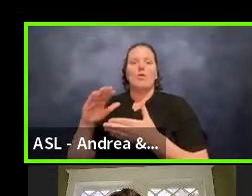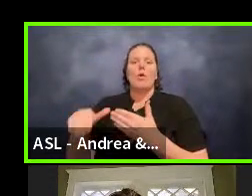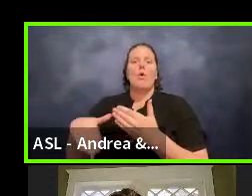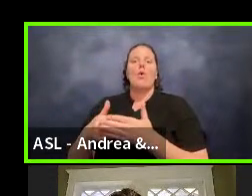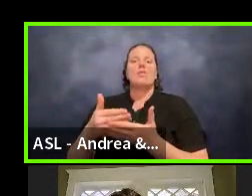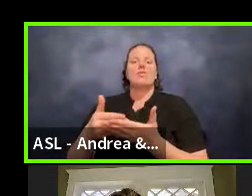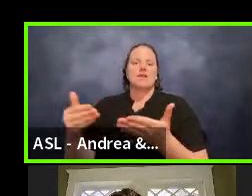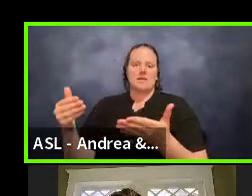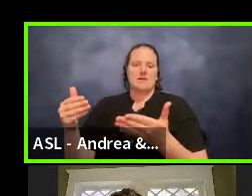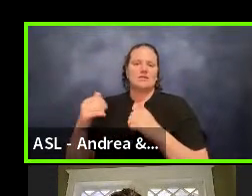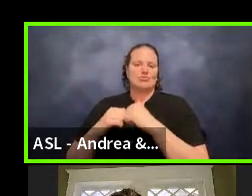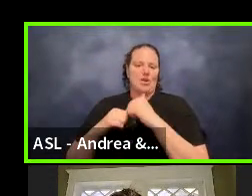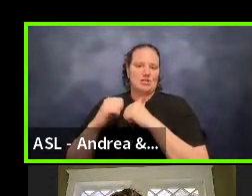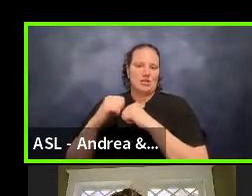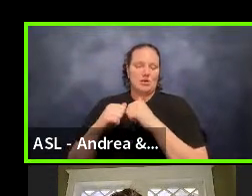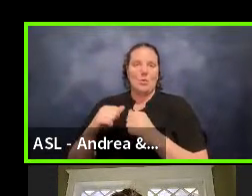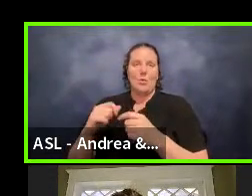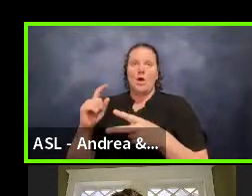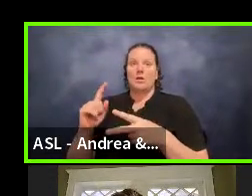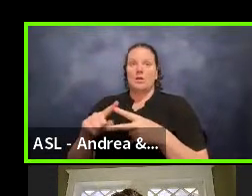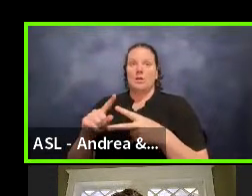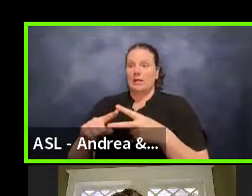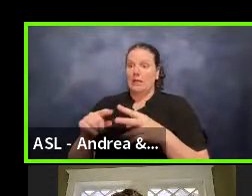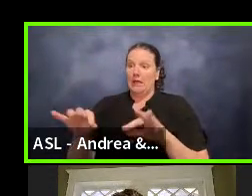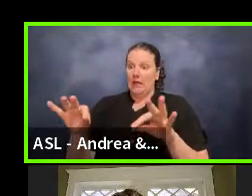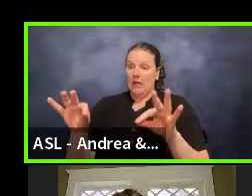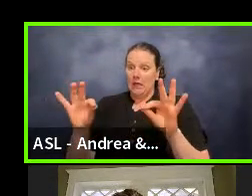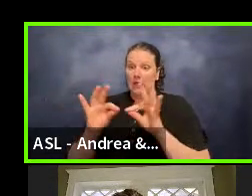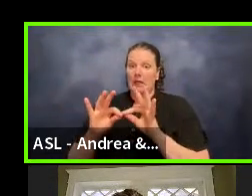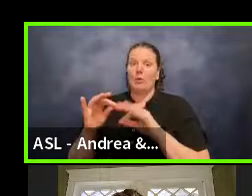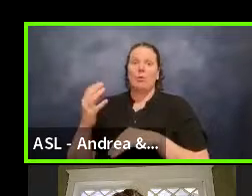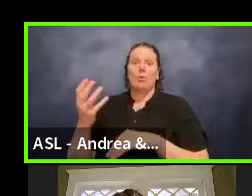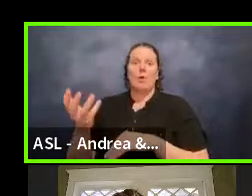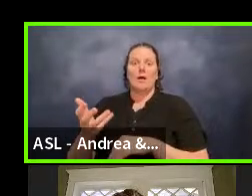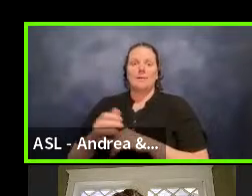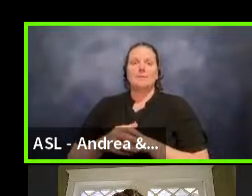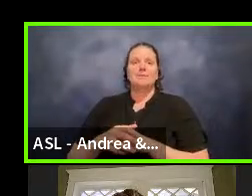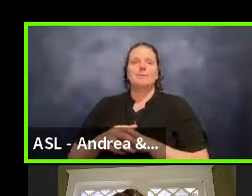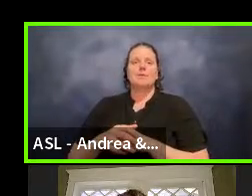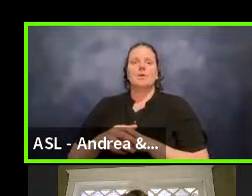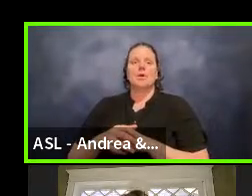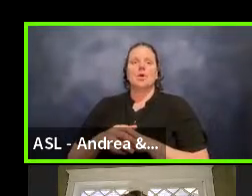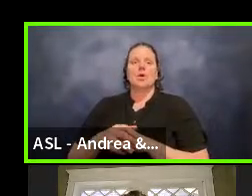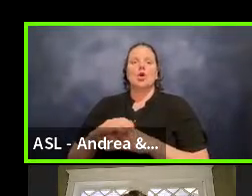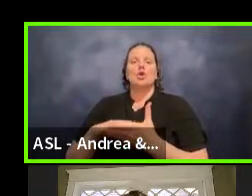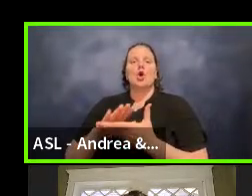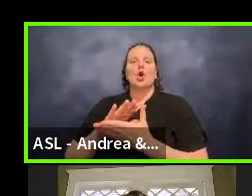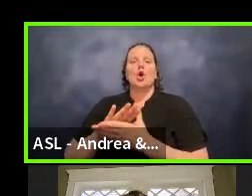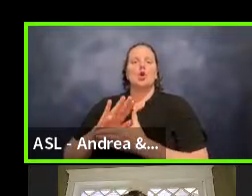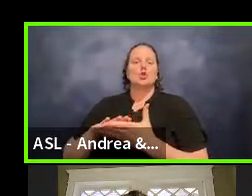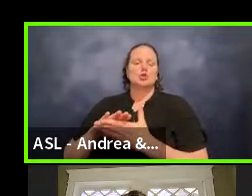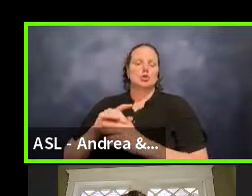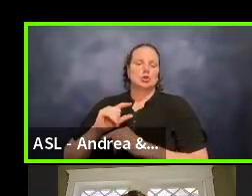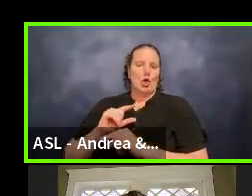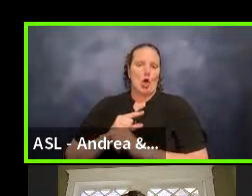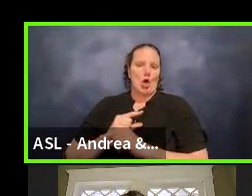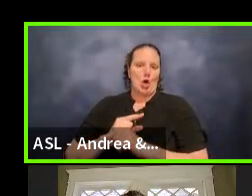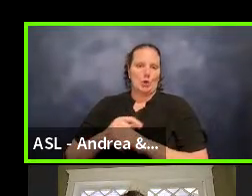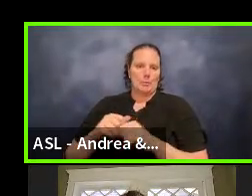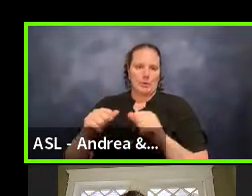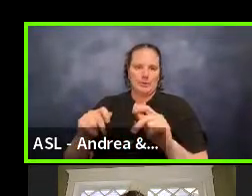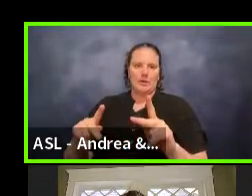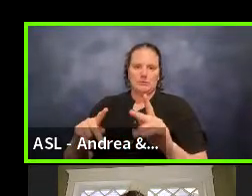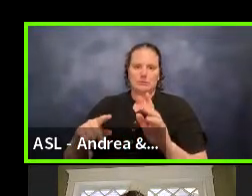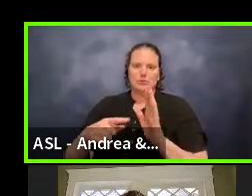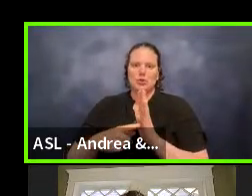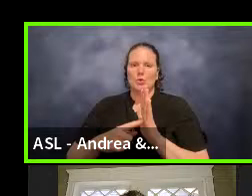constructed. One of the key ones is the Coast Guard permit that dictates what the height